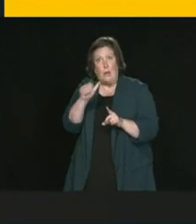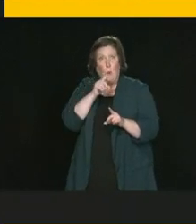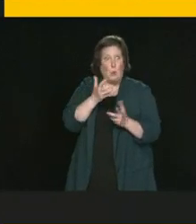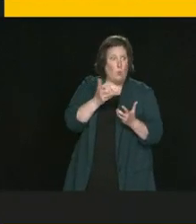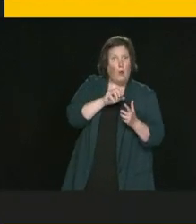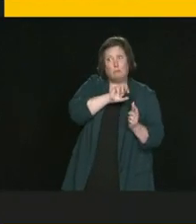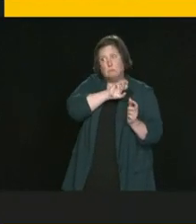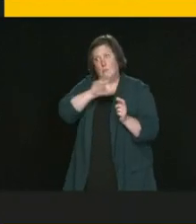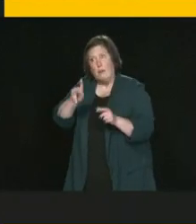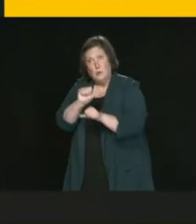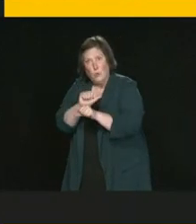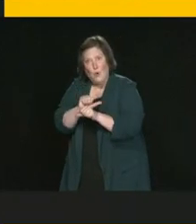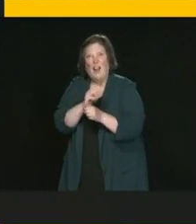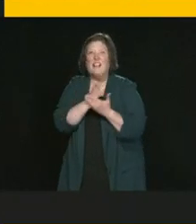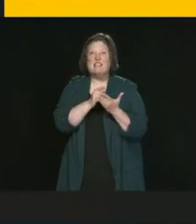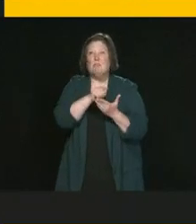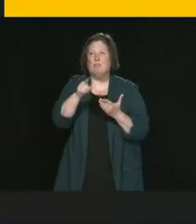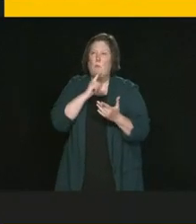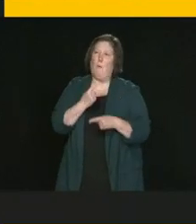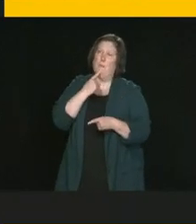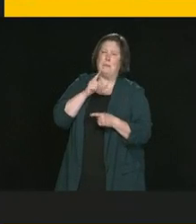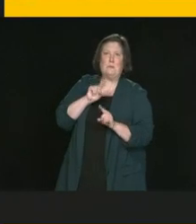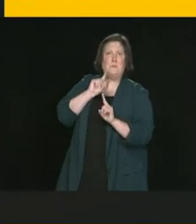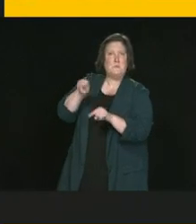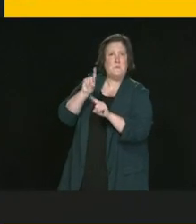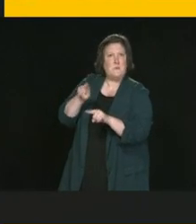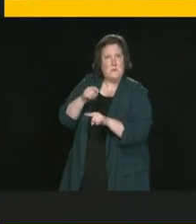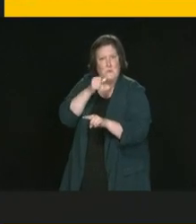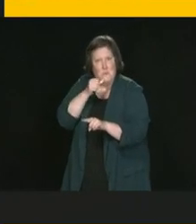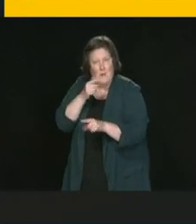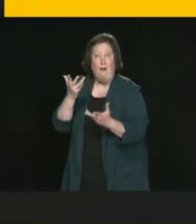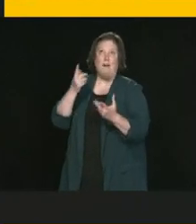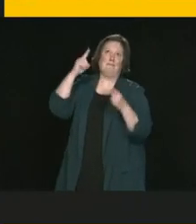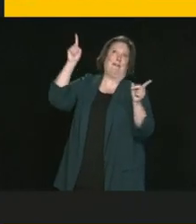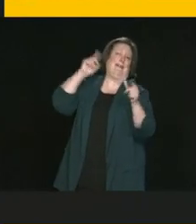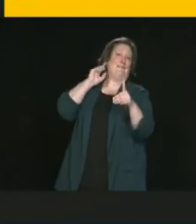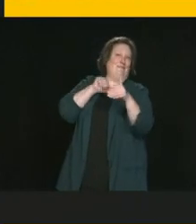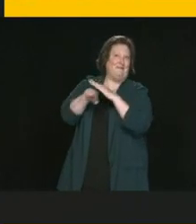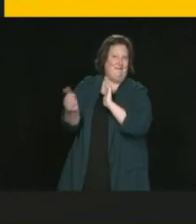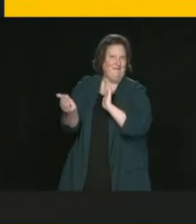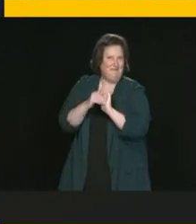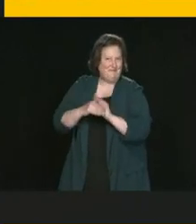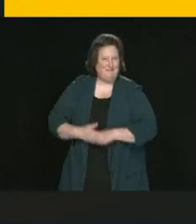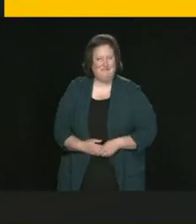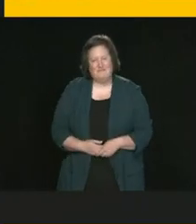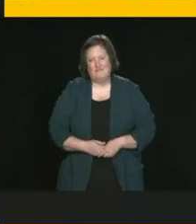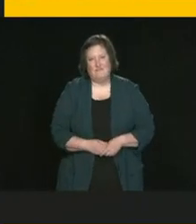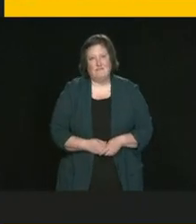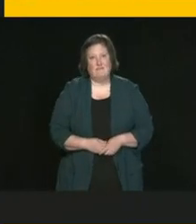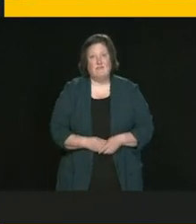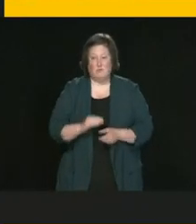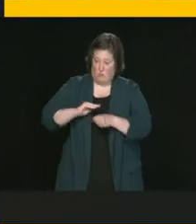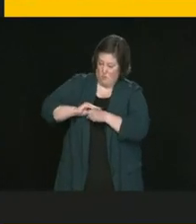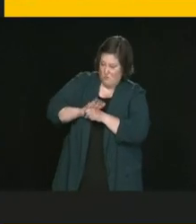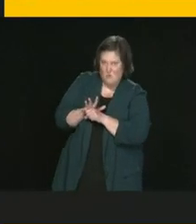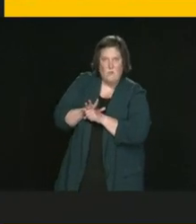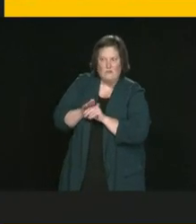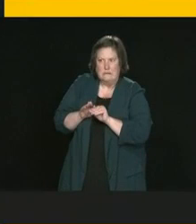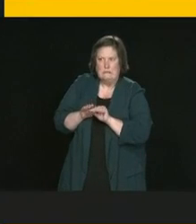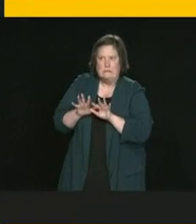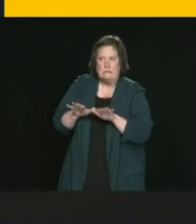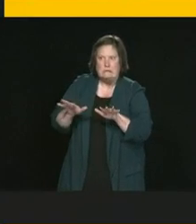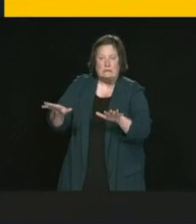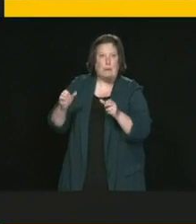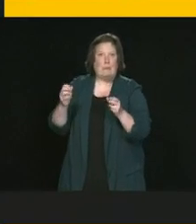for locals who missed their favorite neighbourhood spot. When this crisis first began, a lot of people lost their jobs